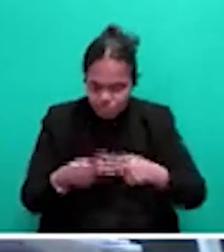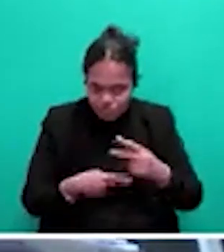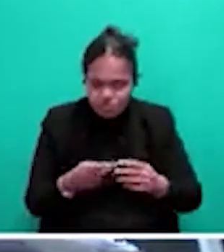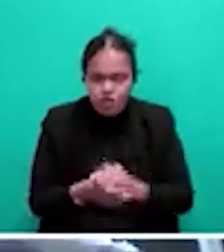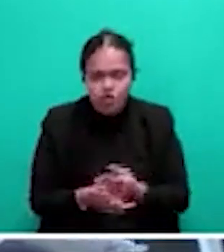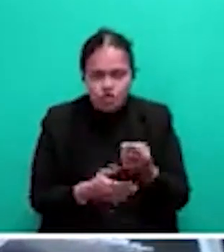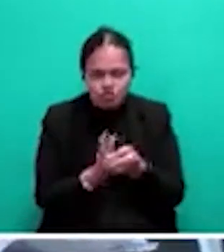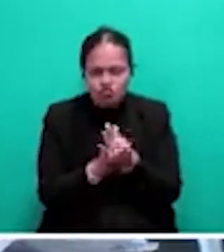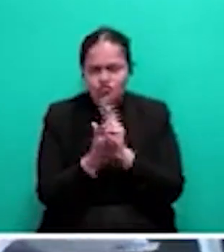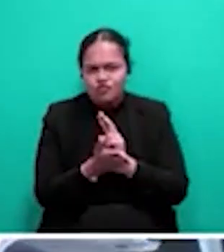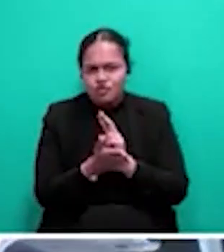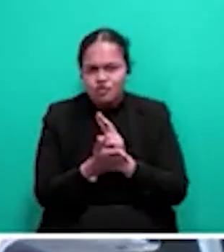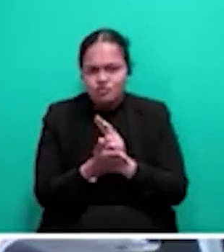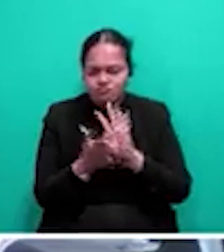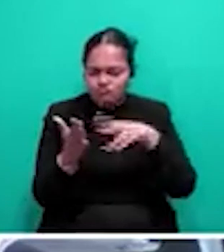to review the GCC.